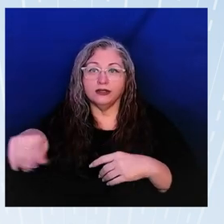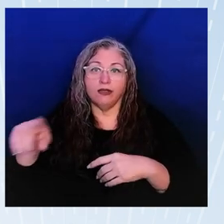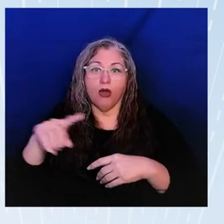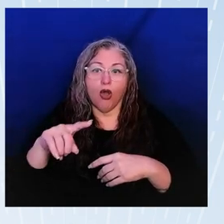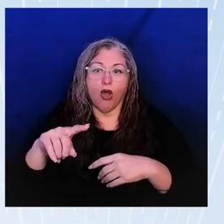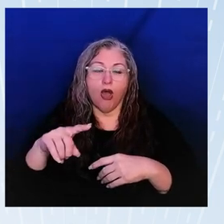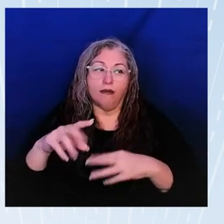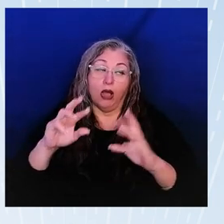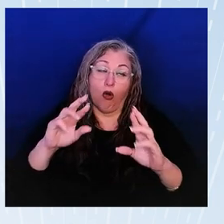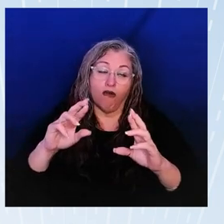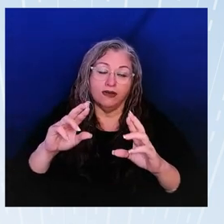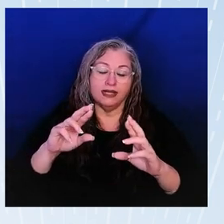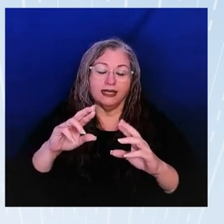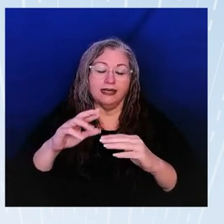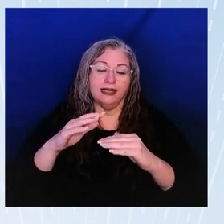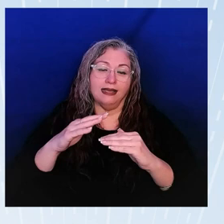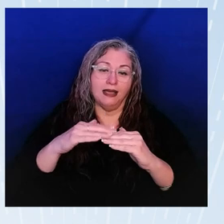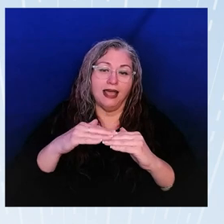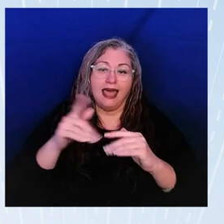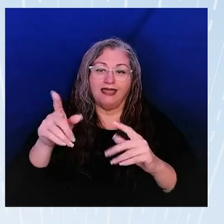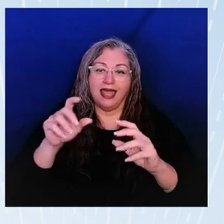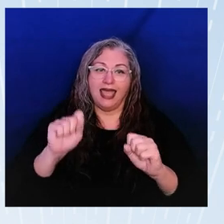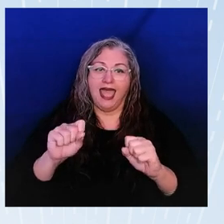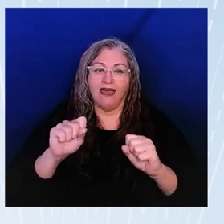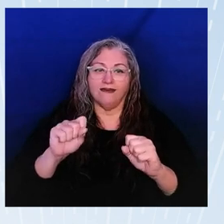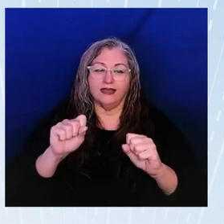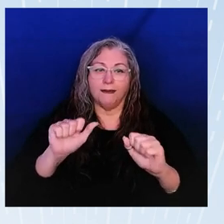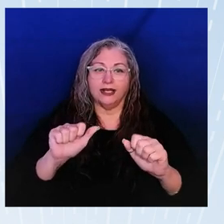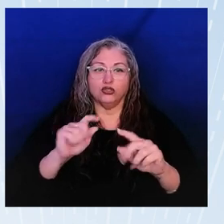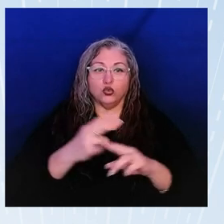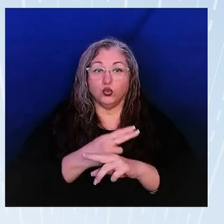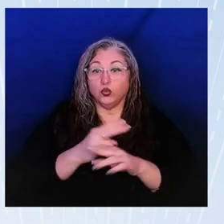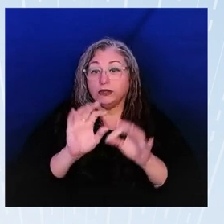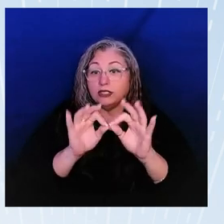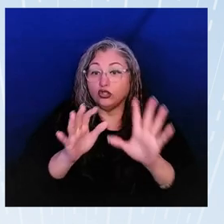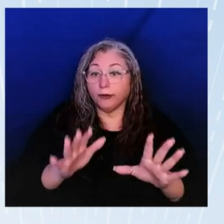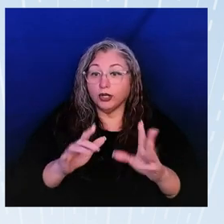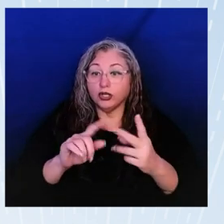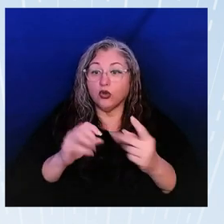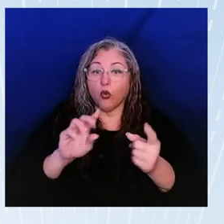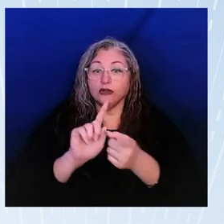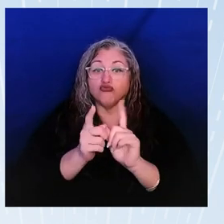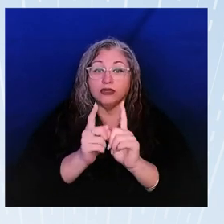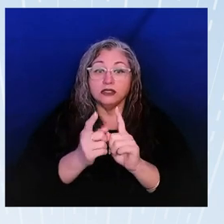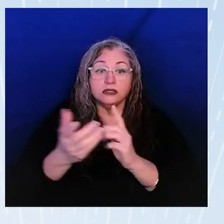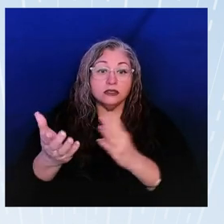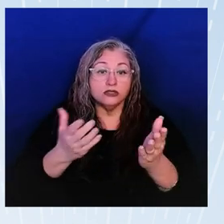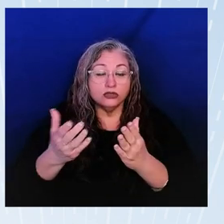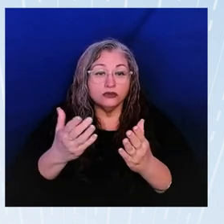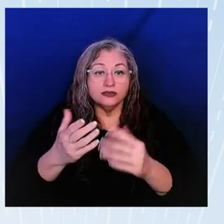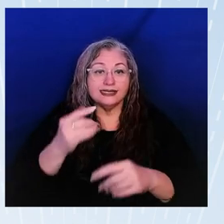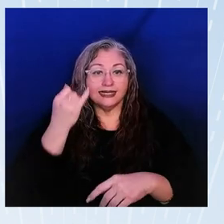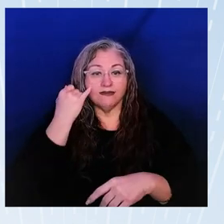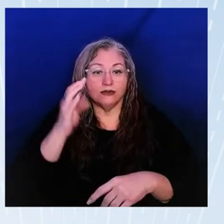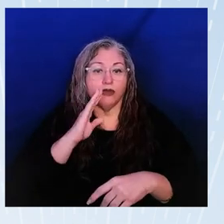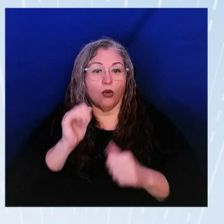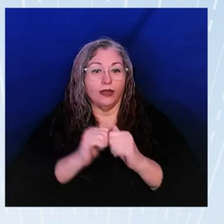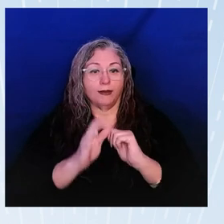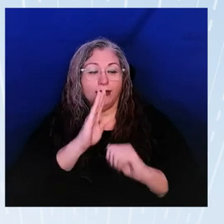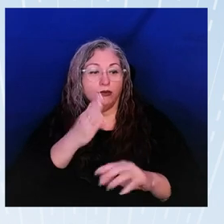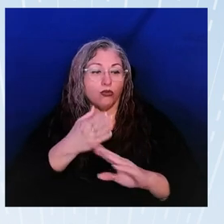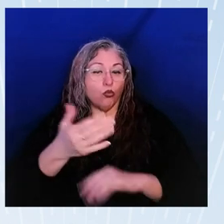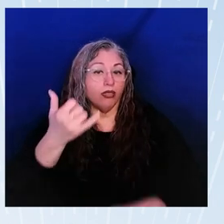hopefully at a minimum have the capacity to use interpreters or translation services, you know, when they're talking to people on the phone.